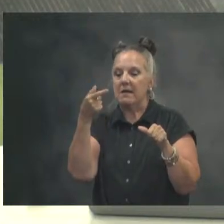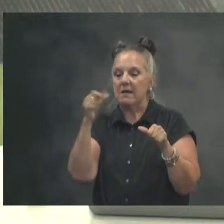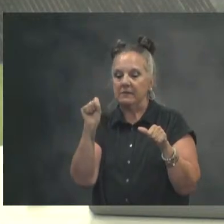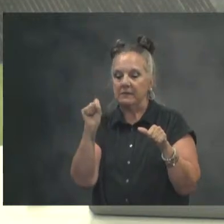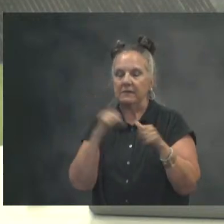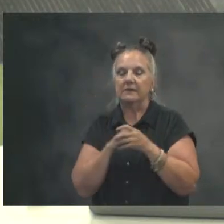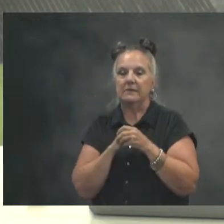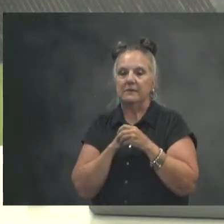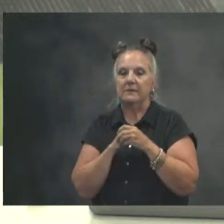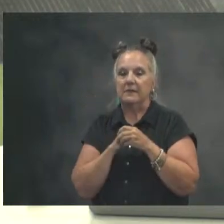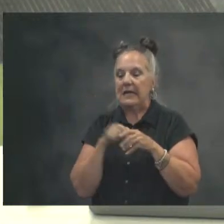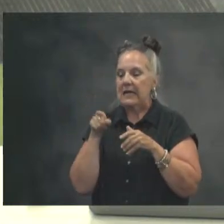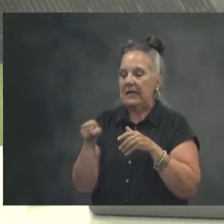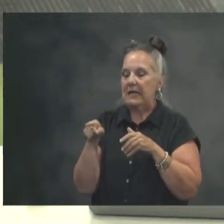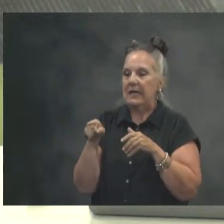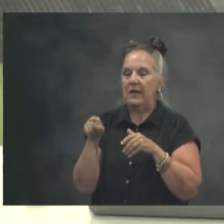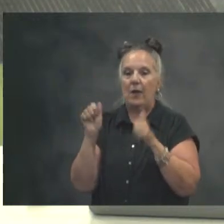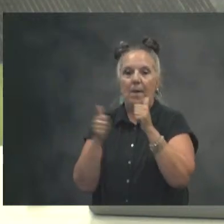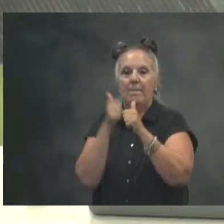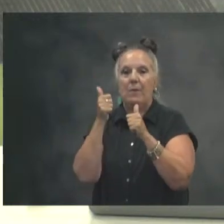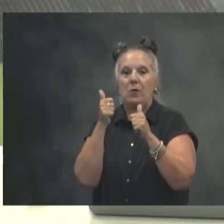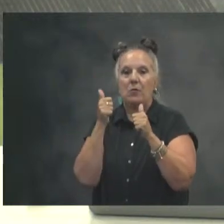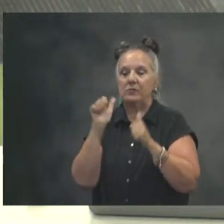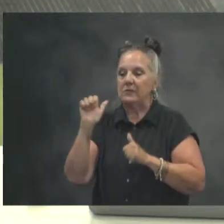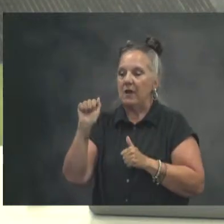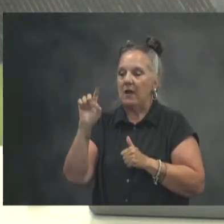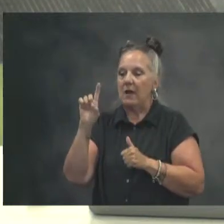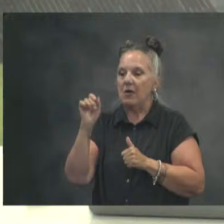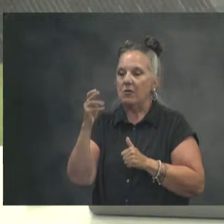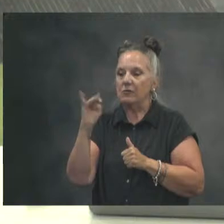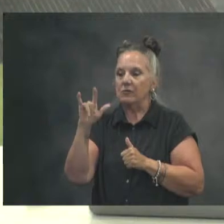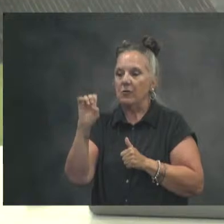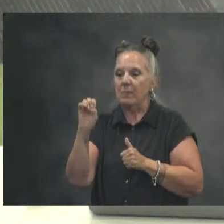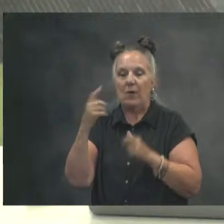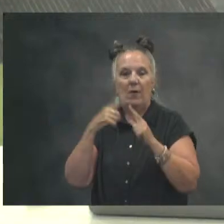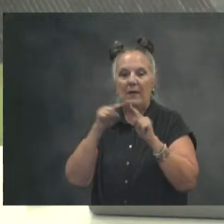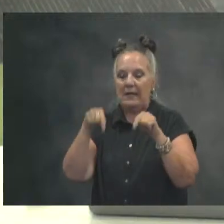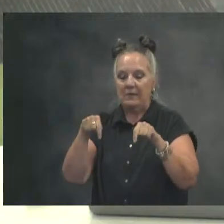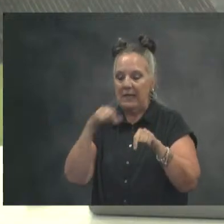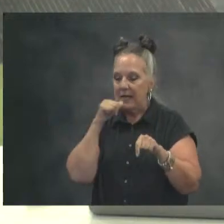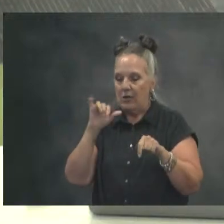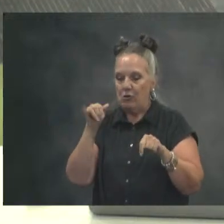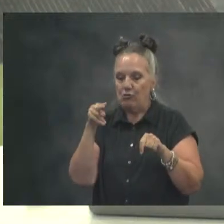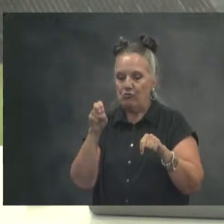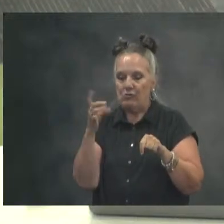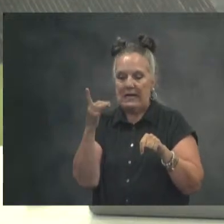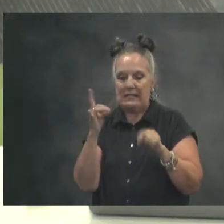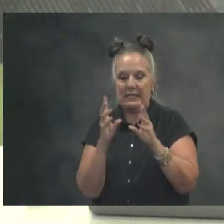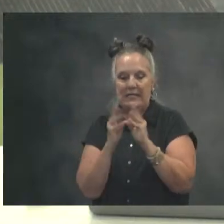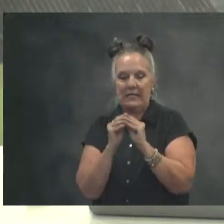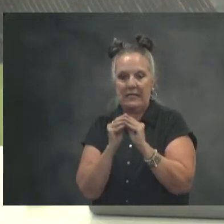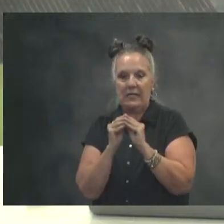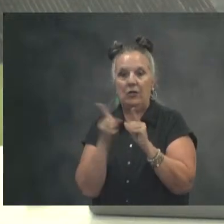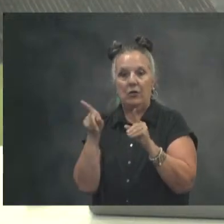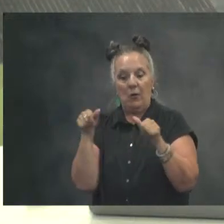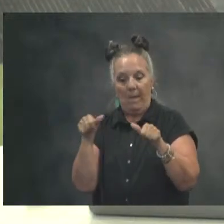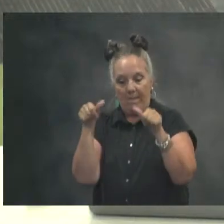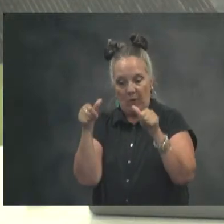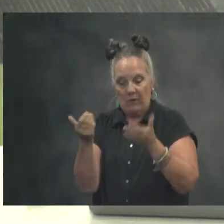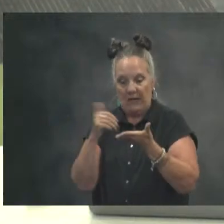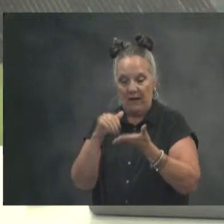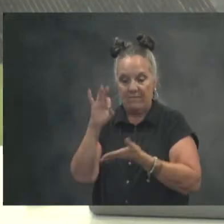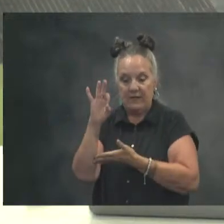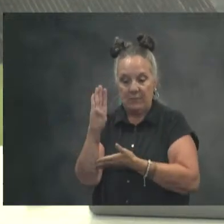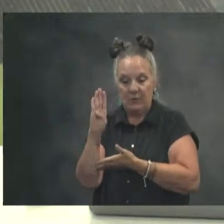posted, he is the most adorable, but he was not here at the June 18th meeting. You then posted on Facebook